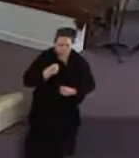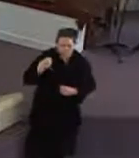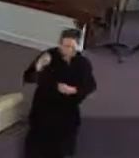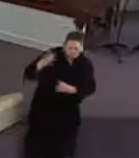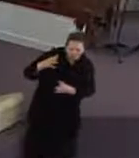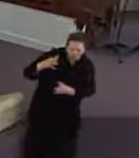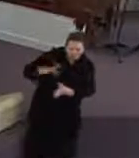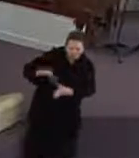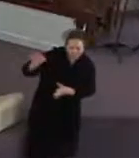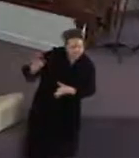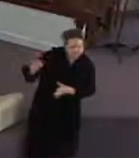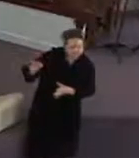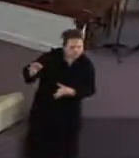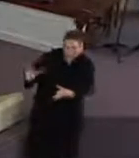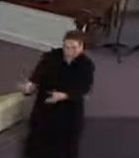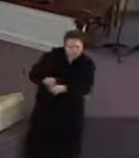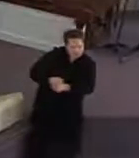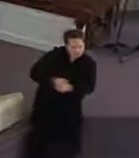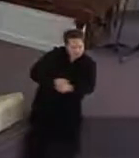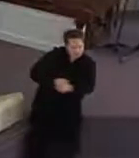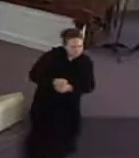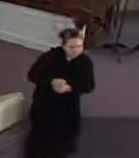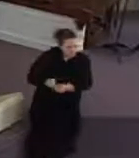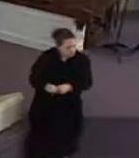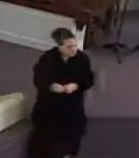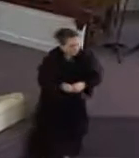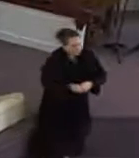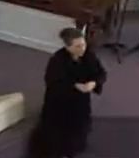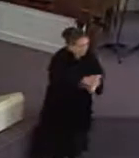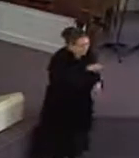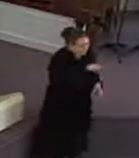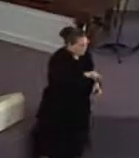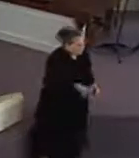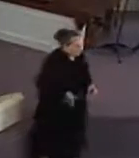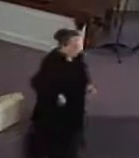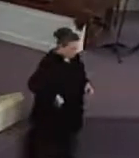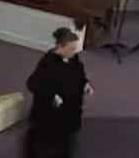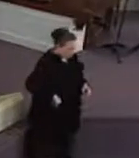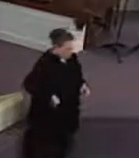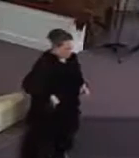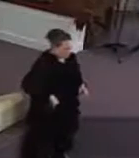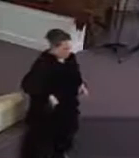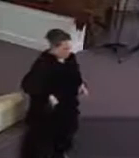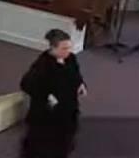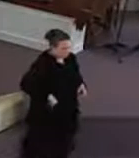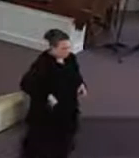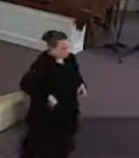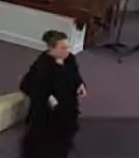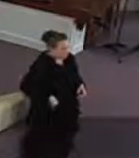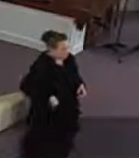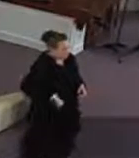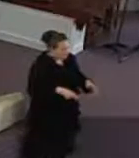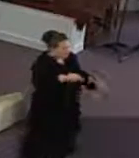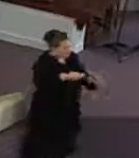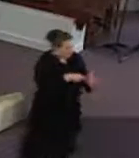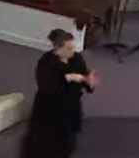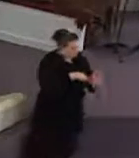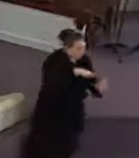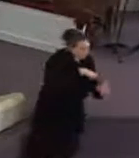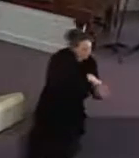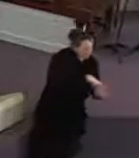her. Later, she was brought before the queen, this would-be assassin, and she fell down on